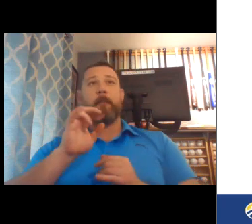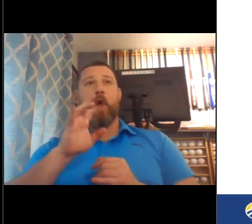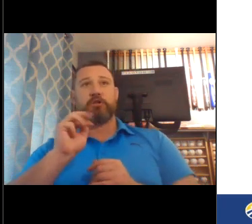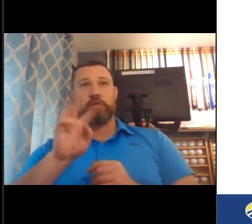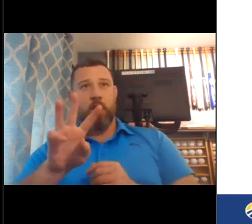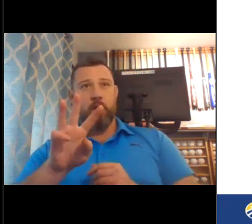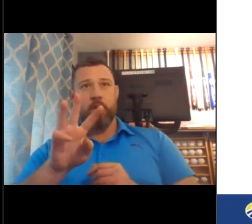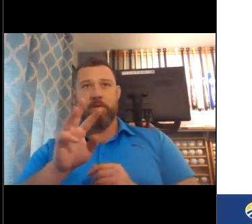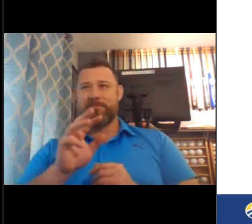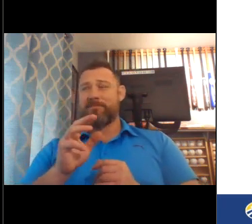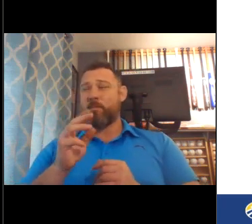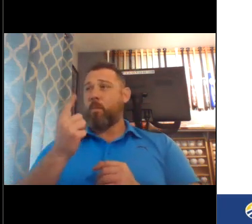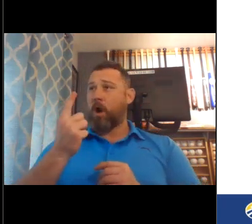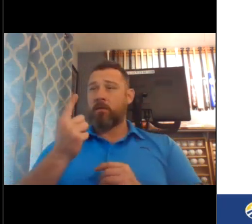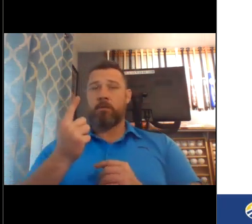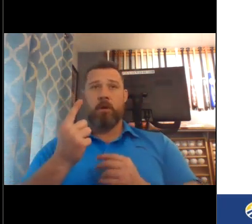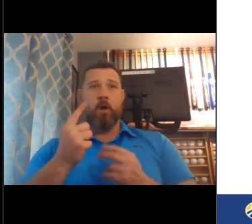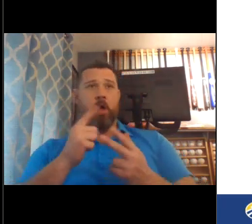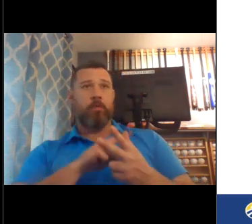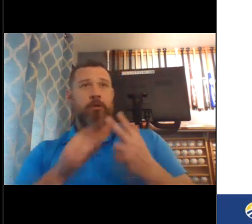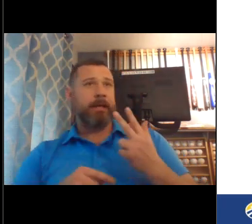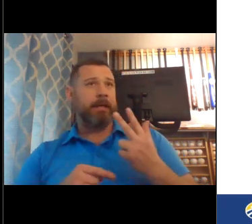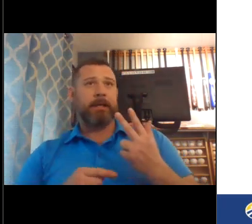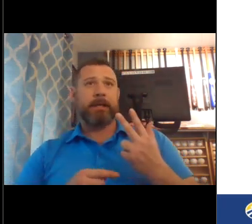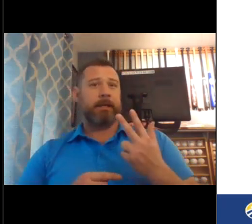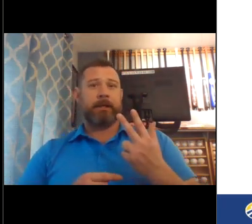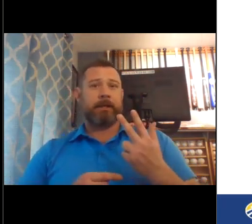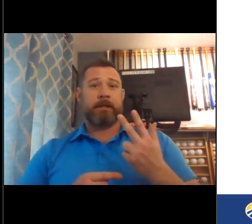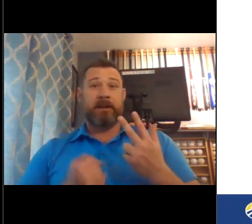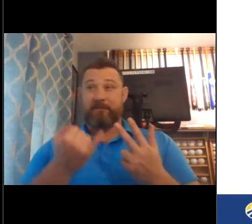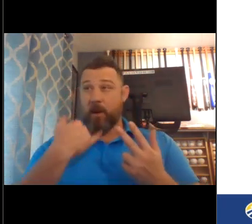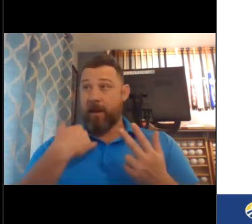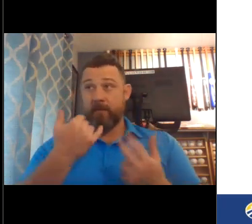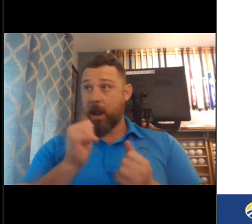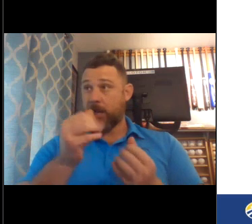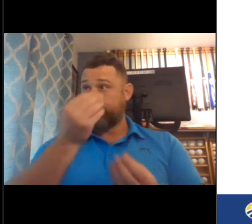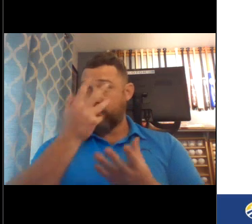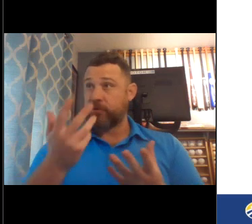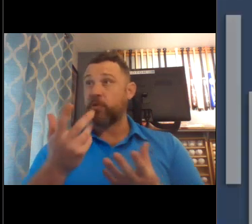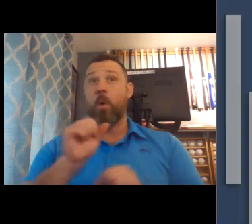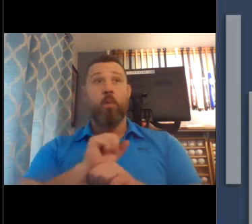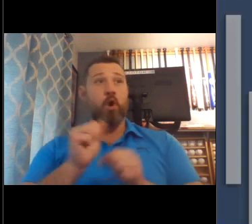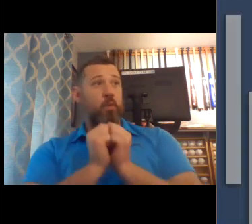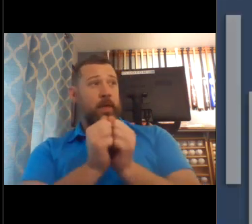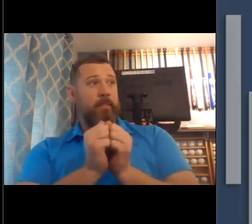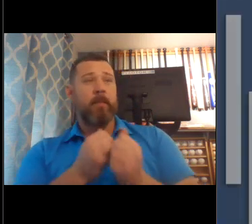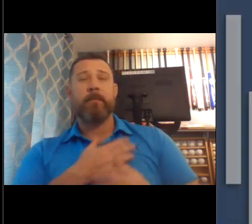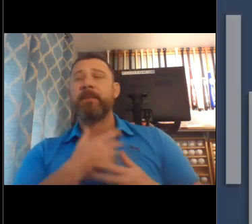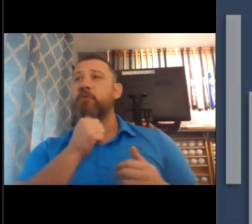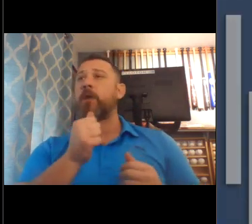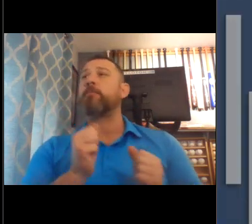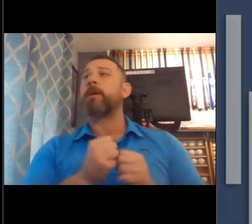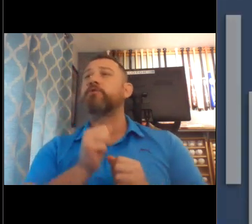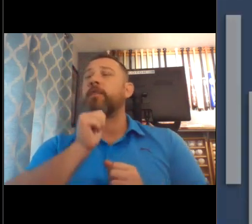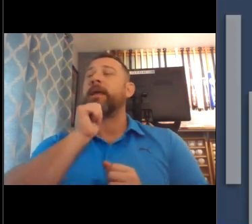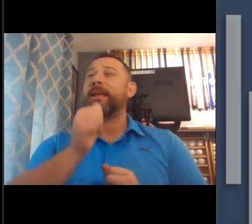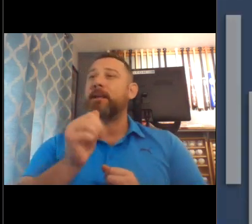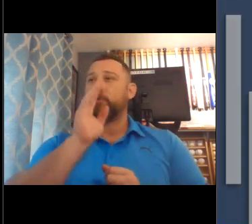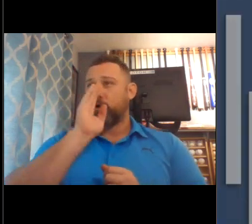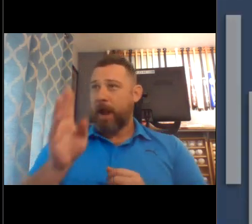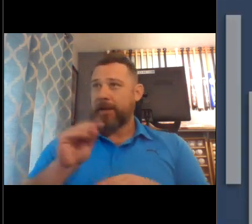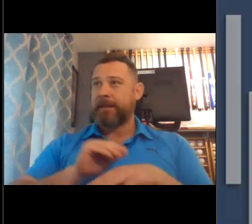going to do one of those or all three of those. If you have any insight into that, or you can work with them, well, please try to make sure that the indirect